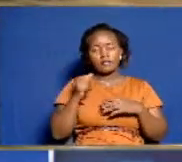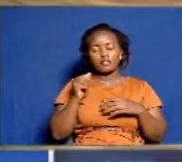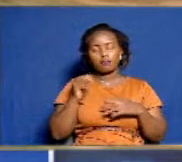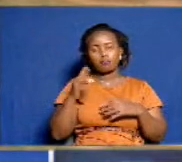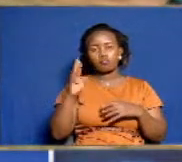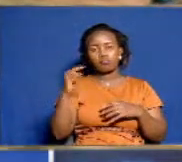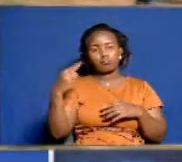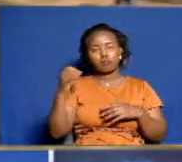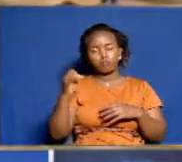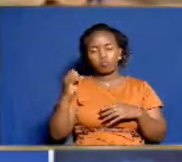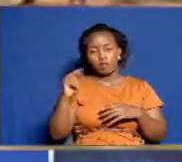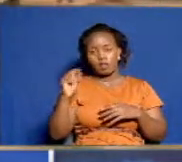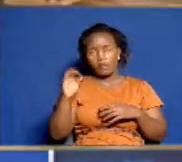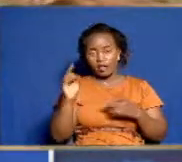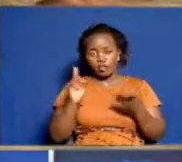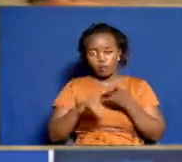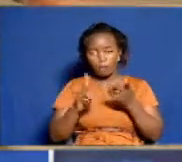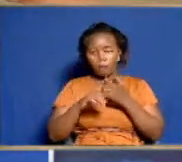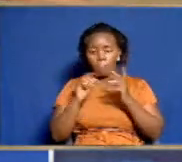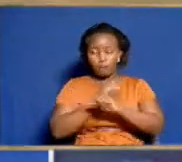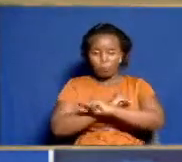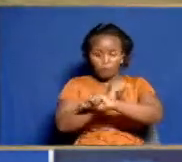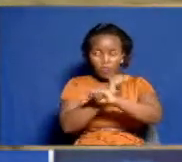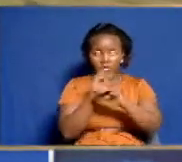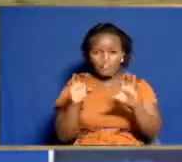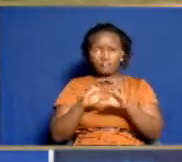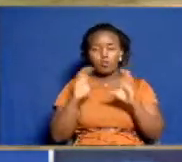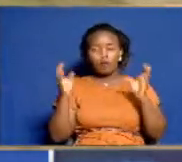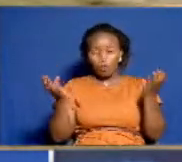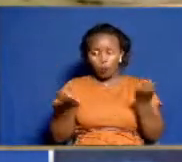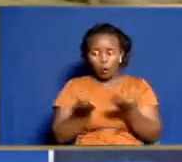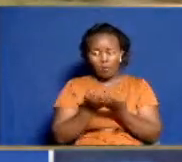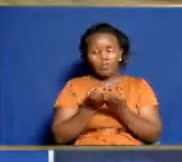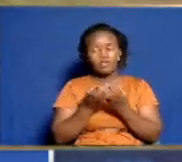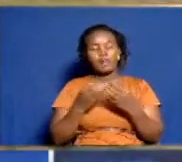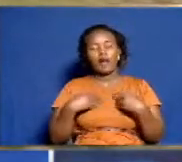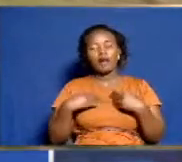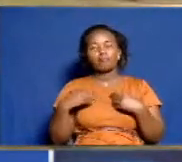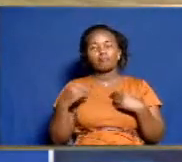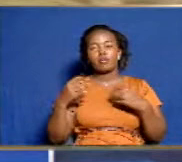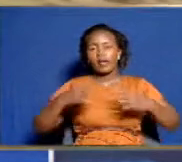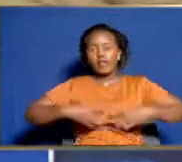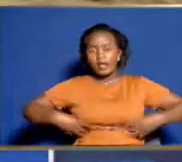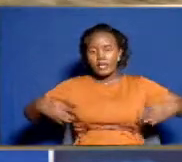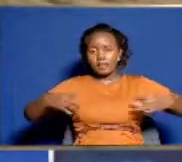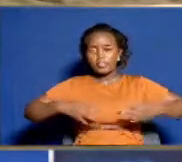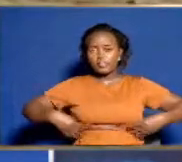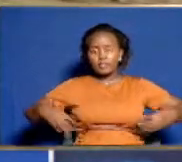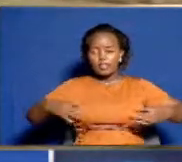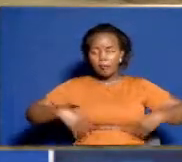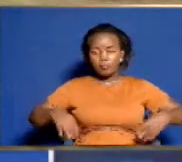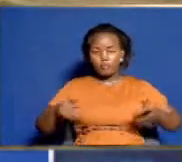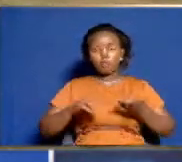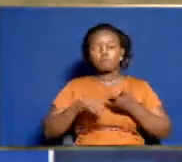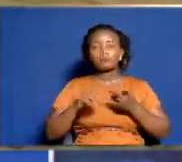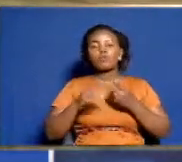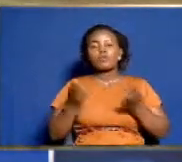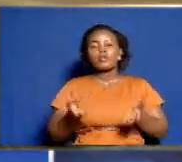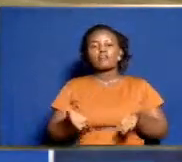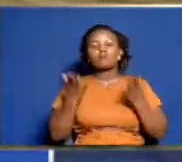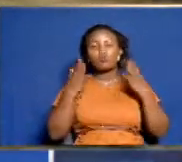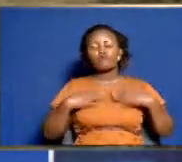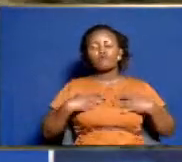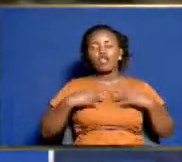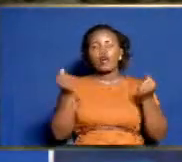extinction, protecting the world's critically endangered grevy zebra, providing health care, water and